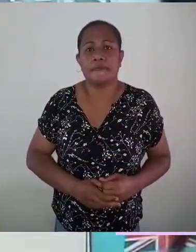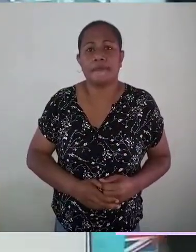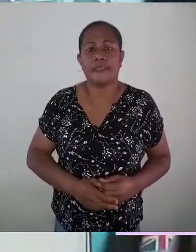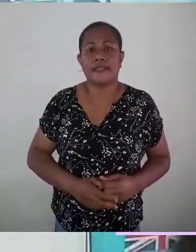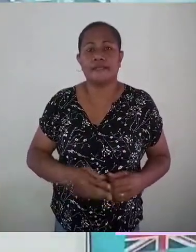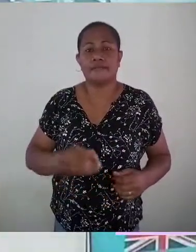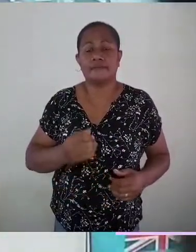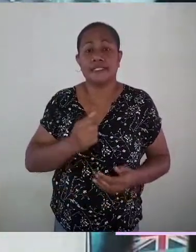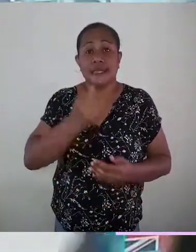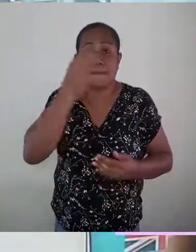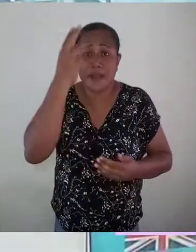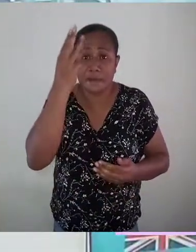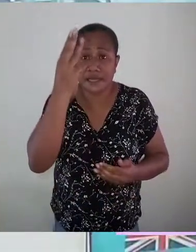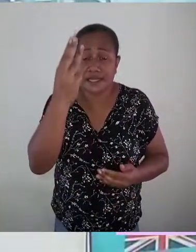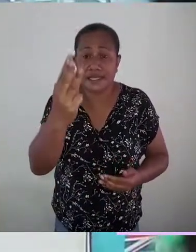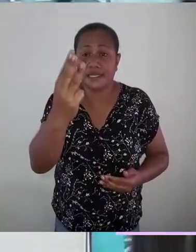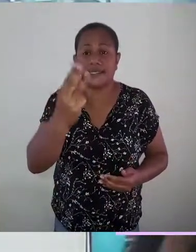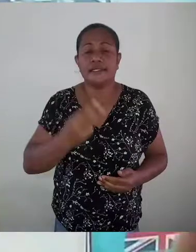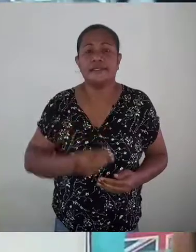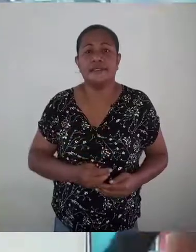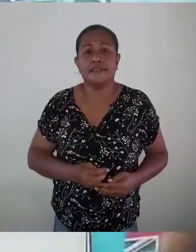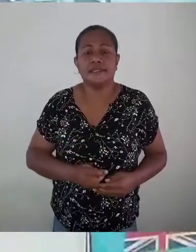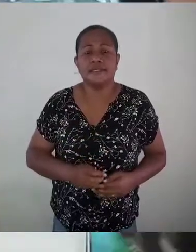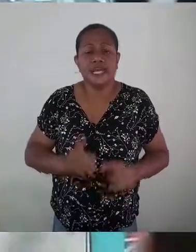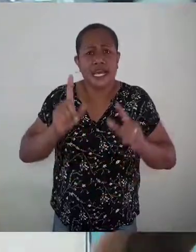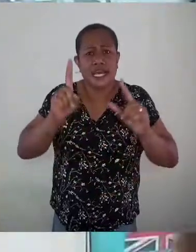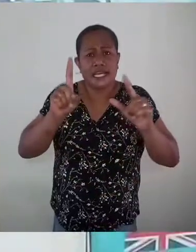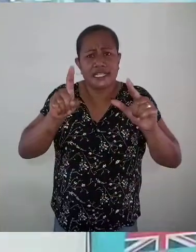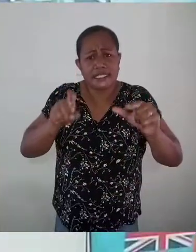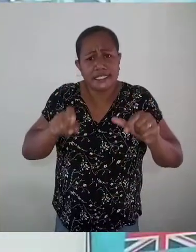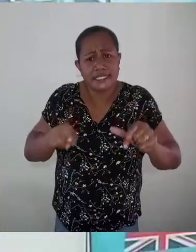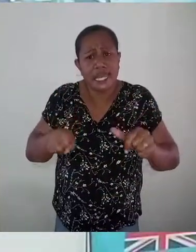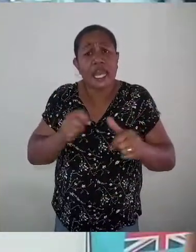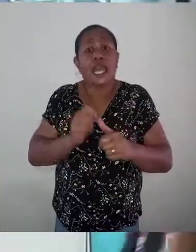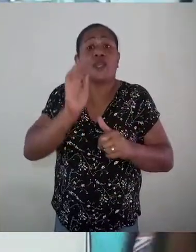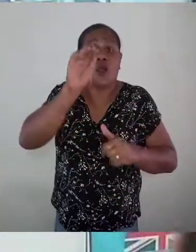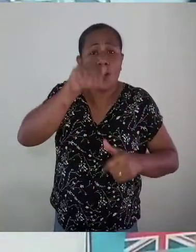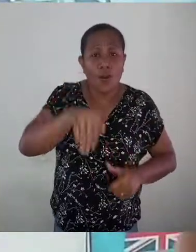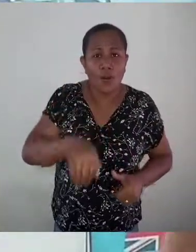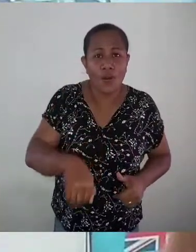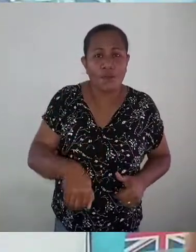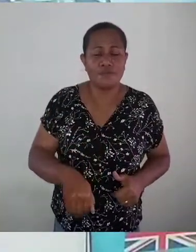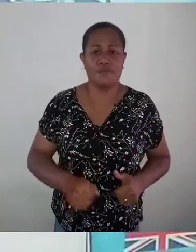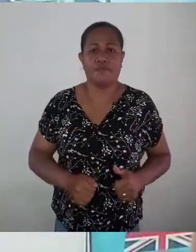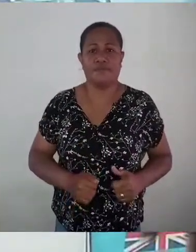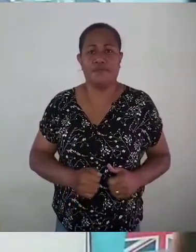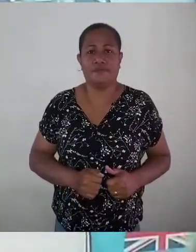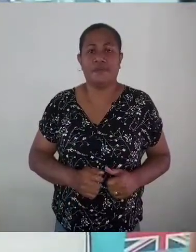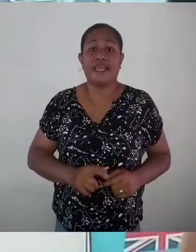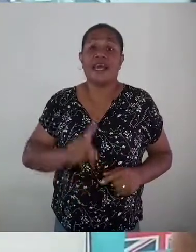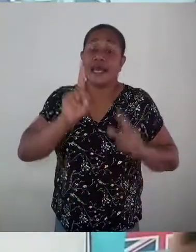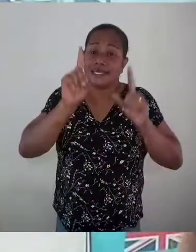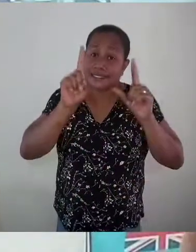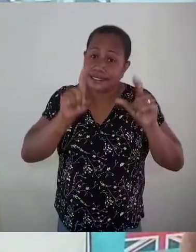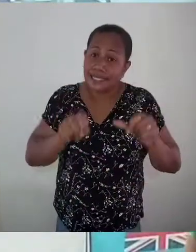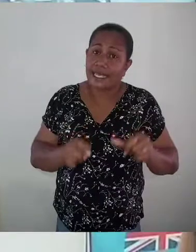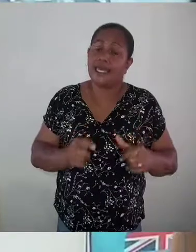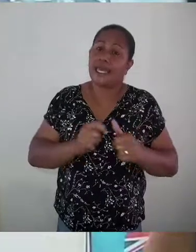Step number three, stay at home. That's right. Stay at